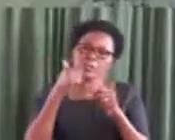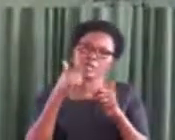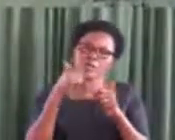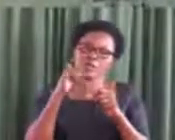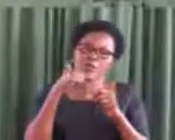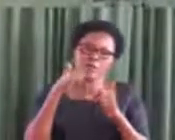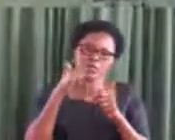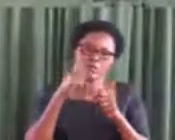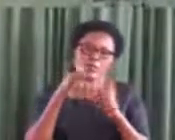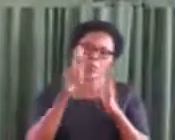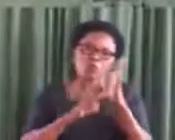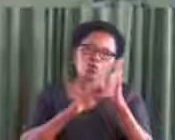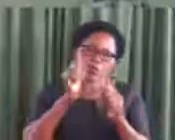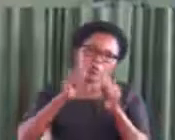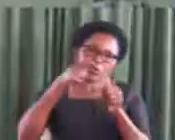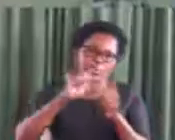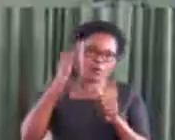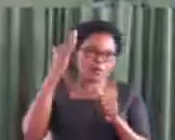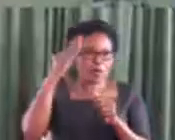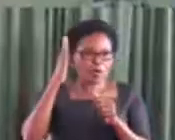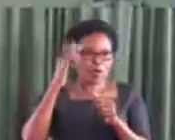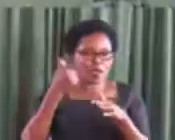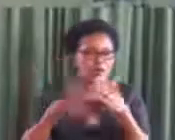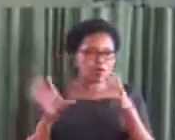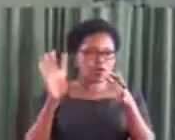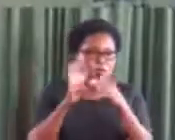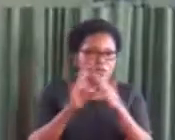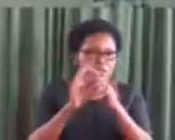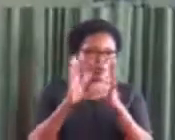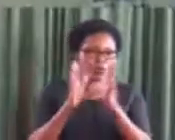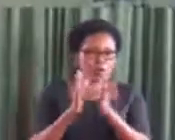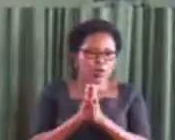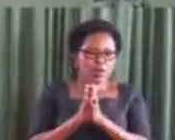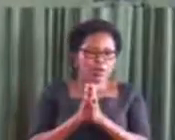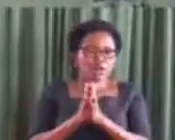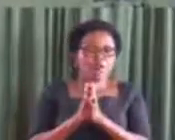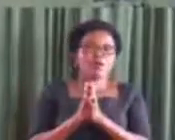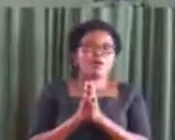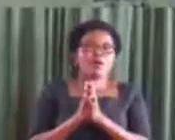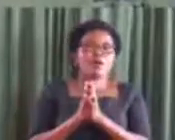you're familiar with in regard to the presidential